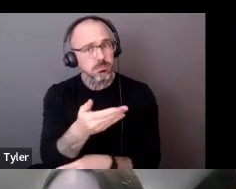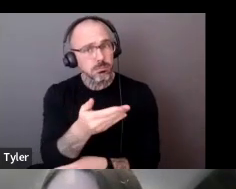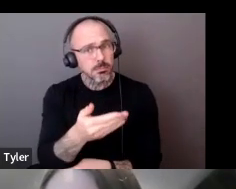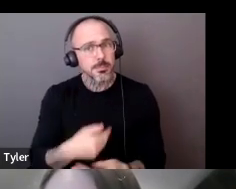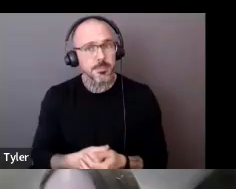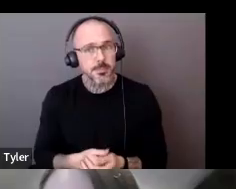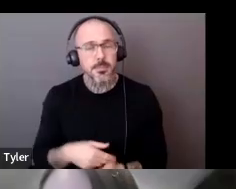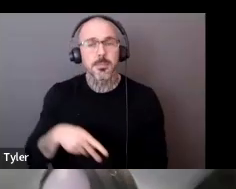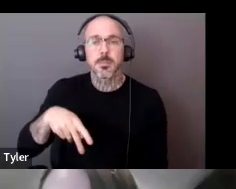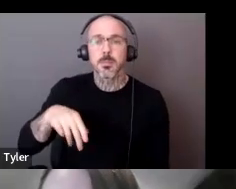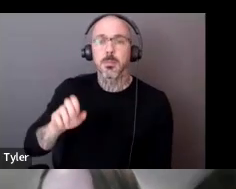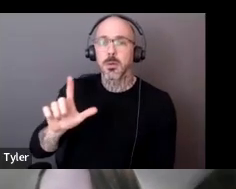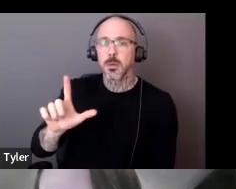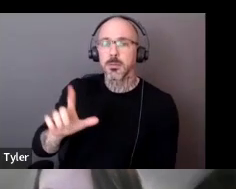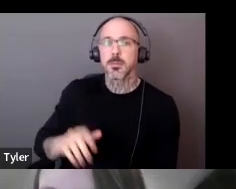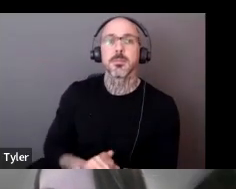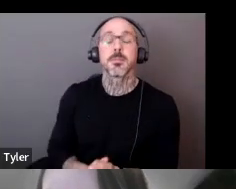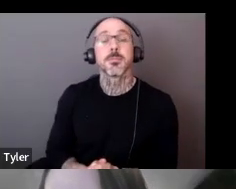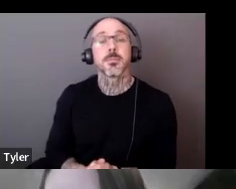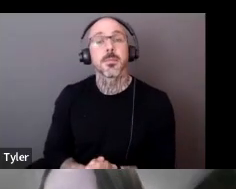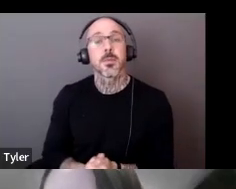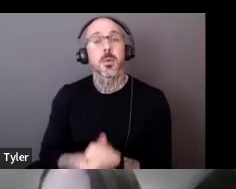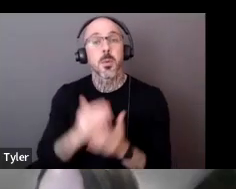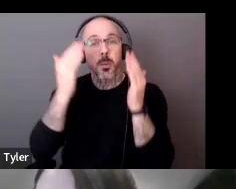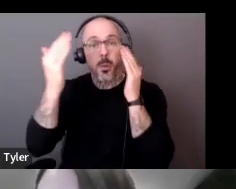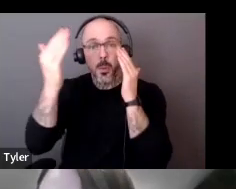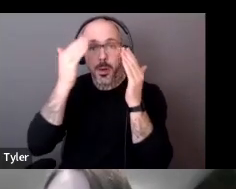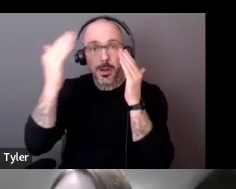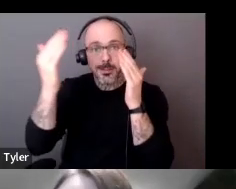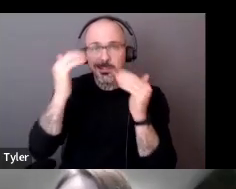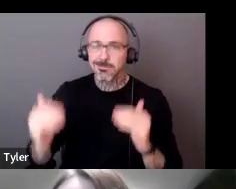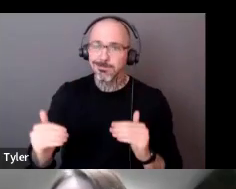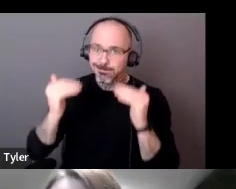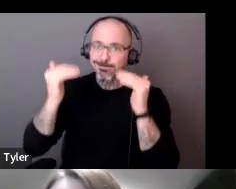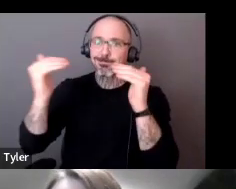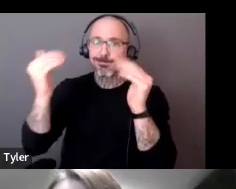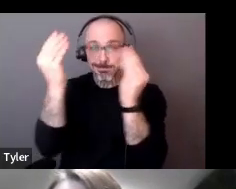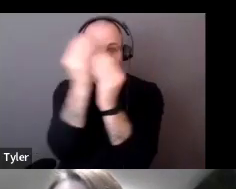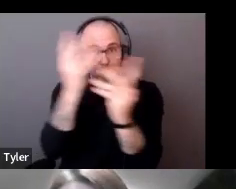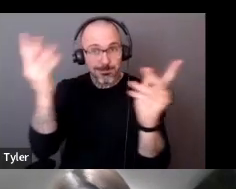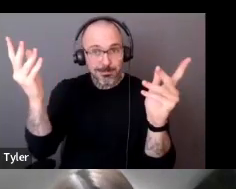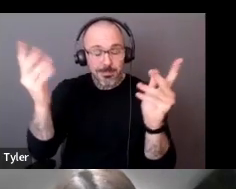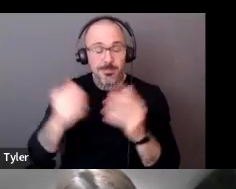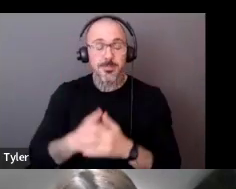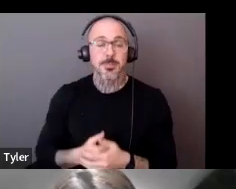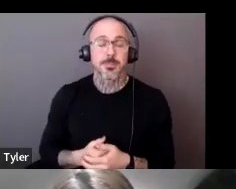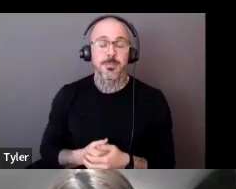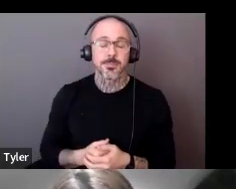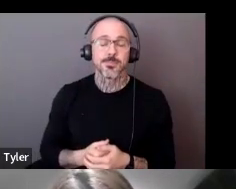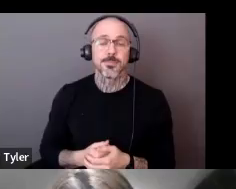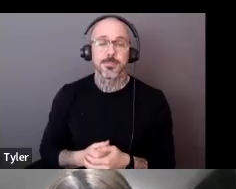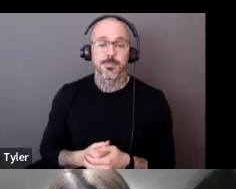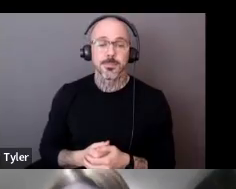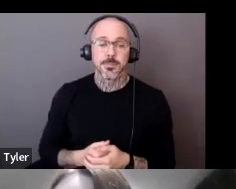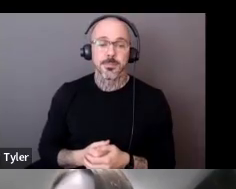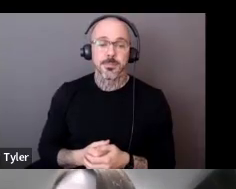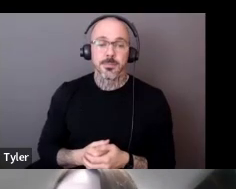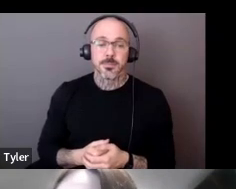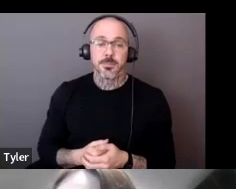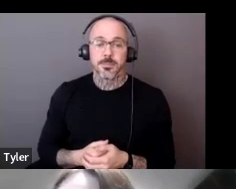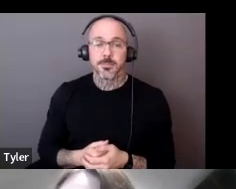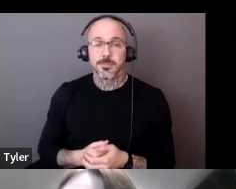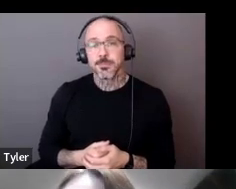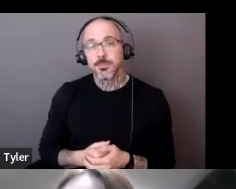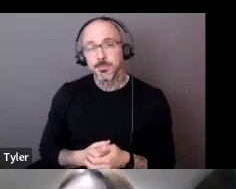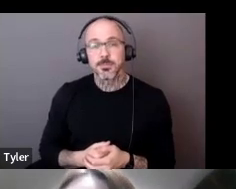raising awareness, I think one of the issues is uh, we are either a big group